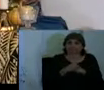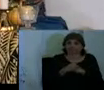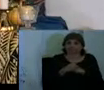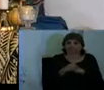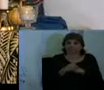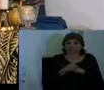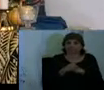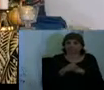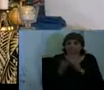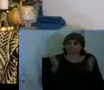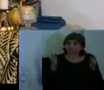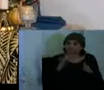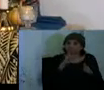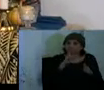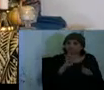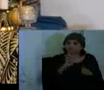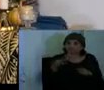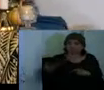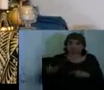All are welcome.